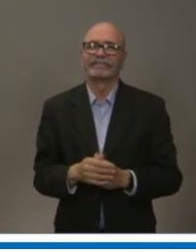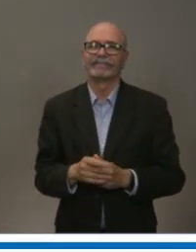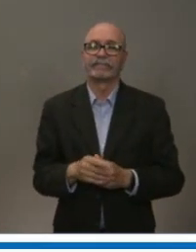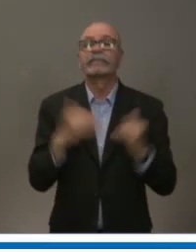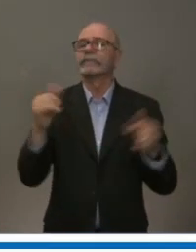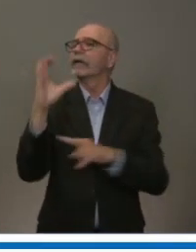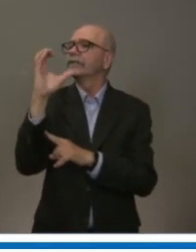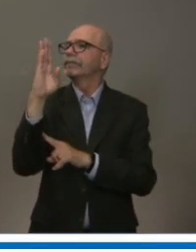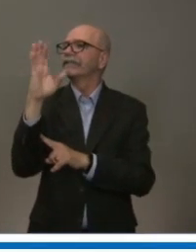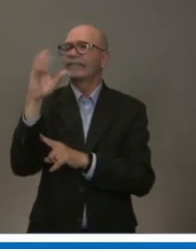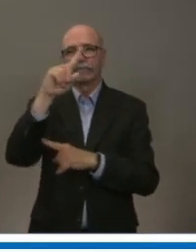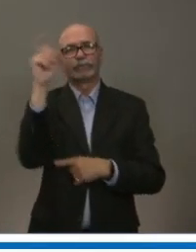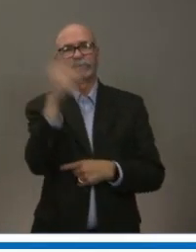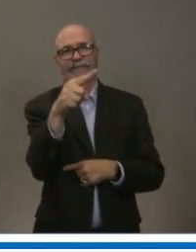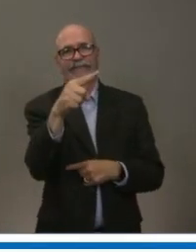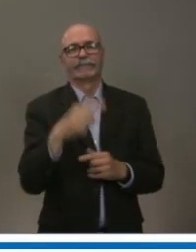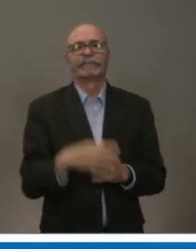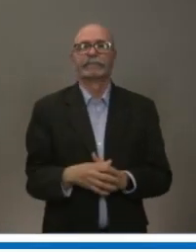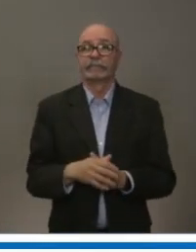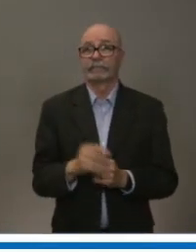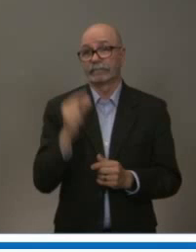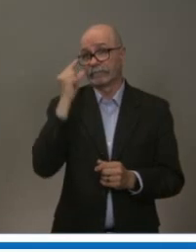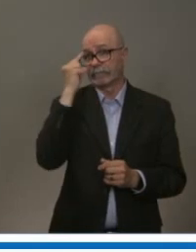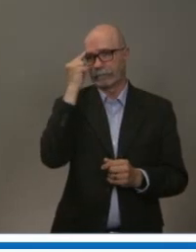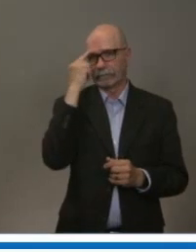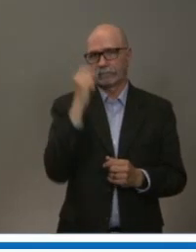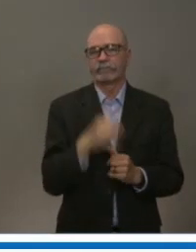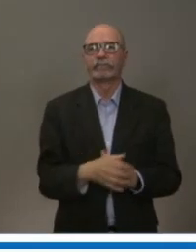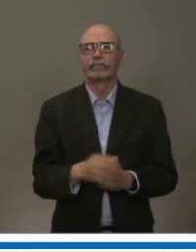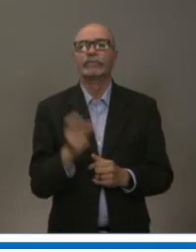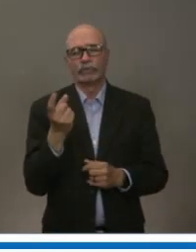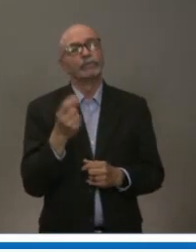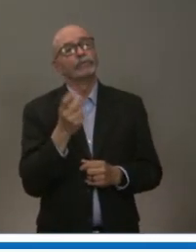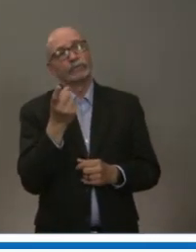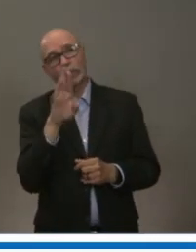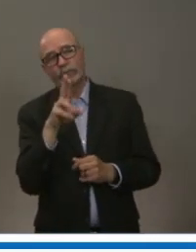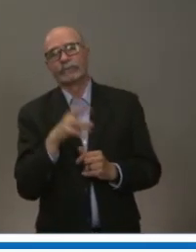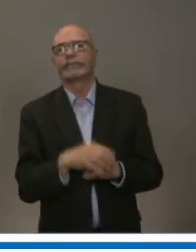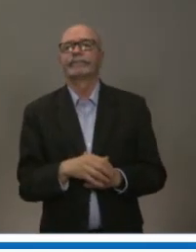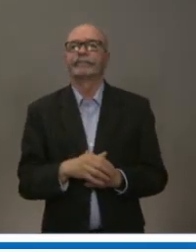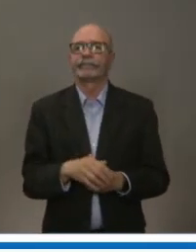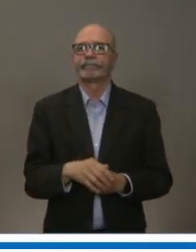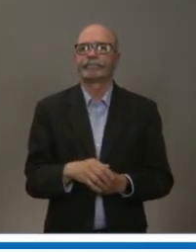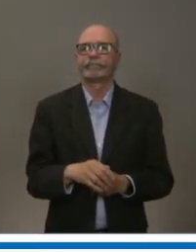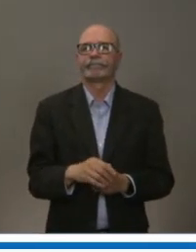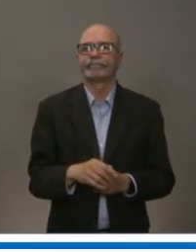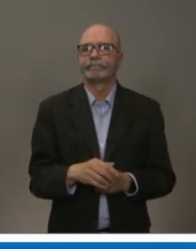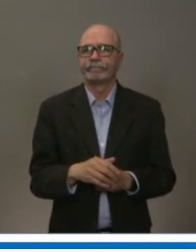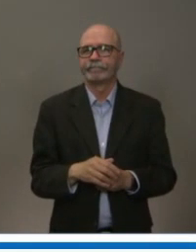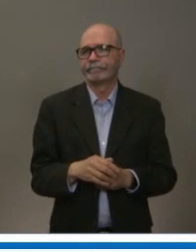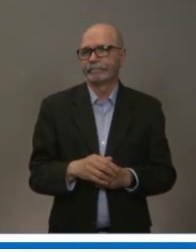Hi, Dr. Strang. It seems that there have been several dozen healthcare employees at the Cape